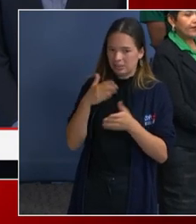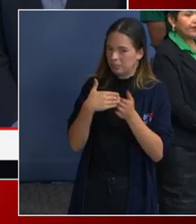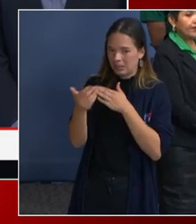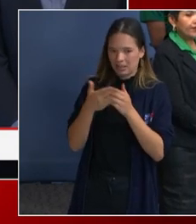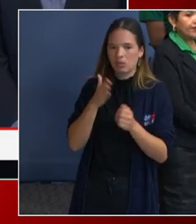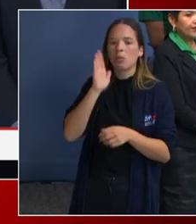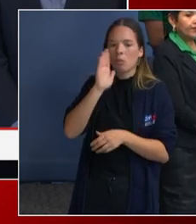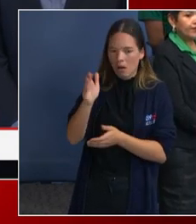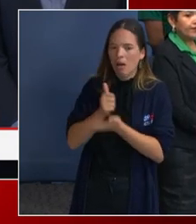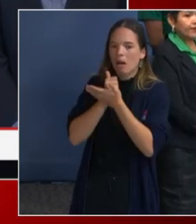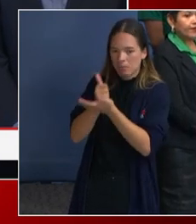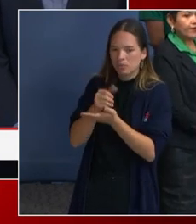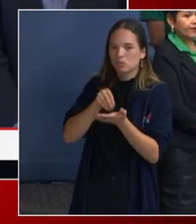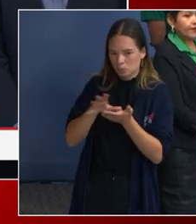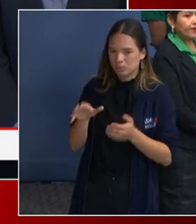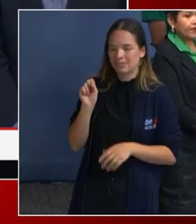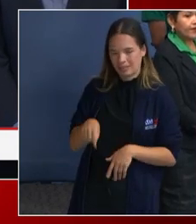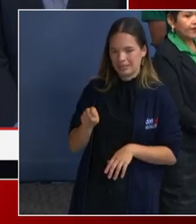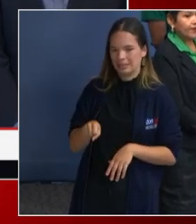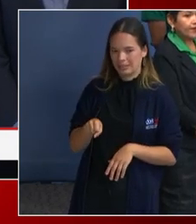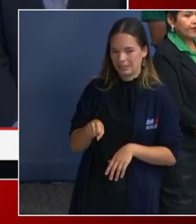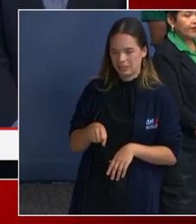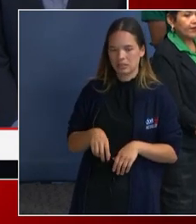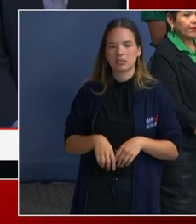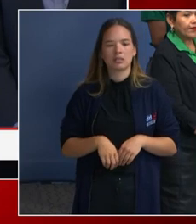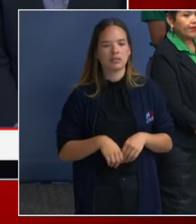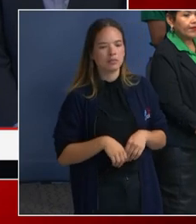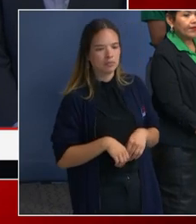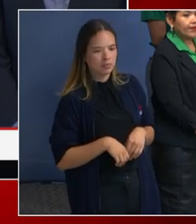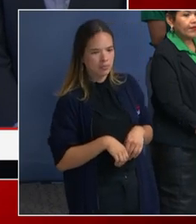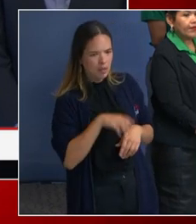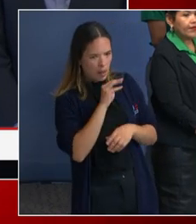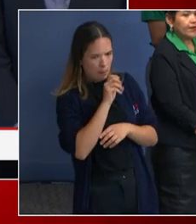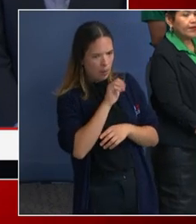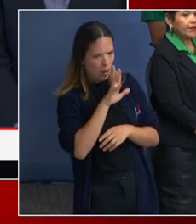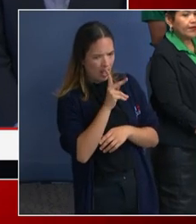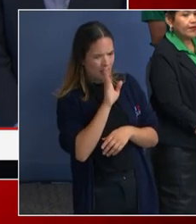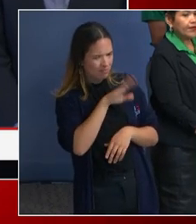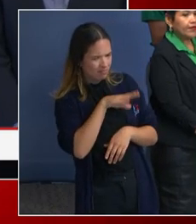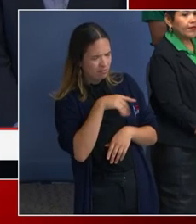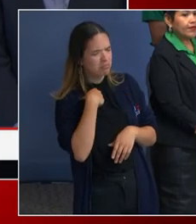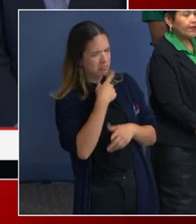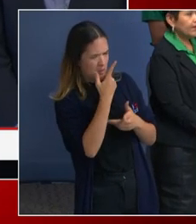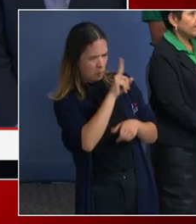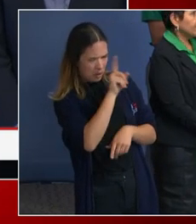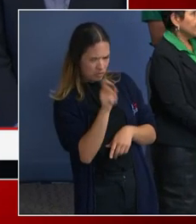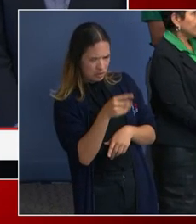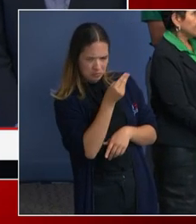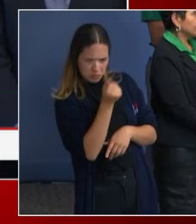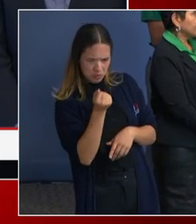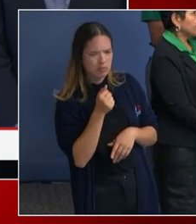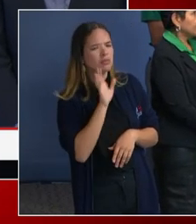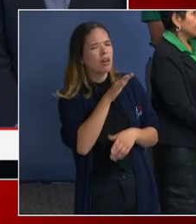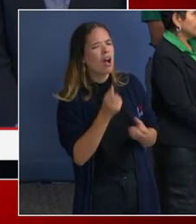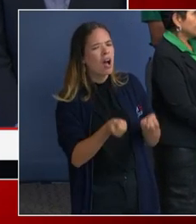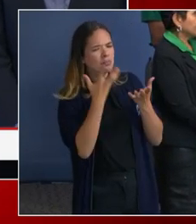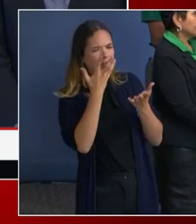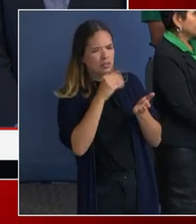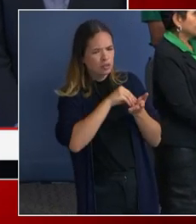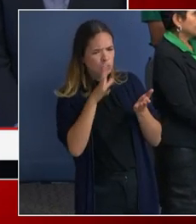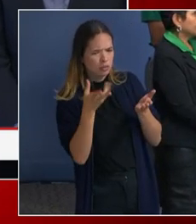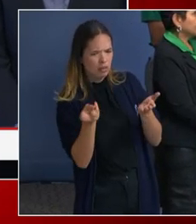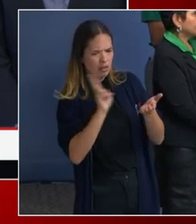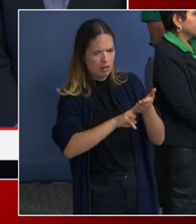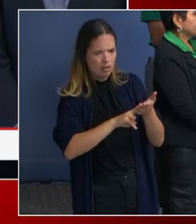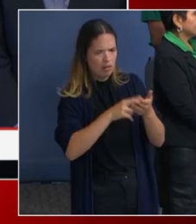Yes, Mark. I got several questions, Mayor Bowser. Okay. Can you tell us the number of students who are currently enrolled from the